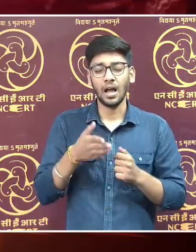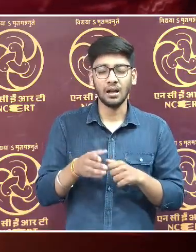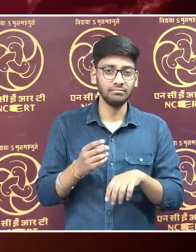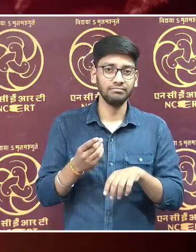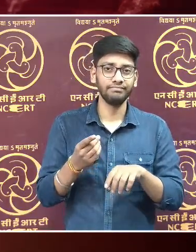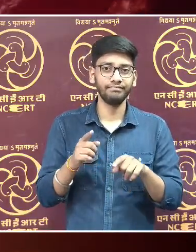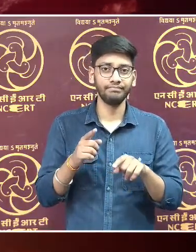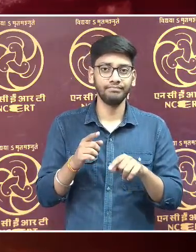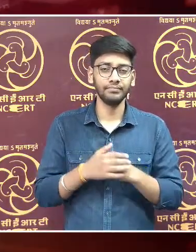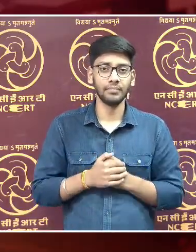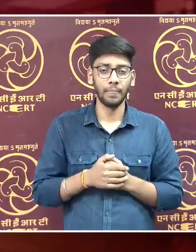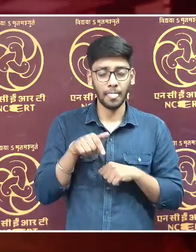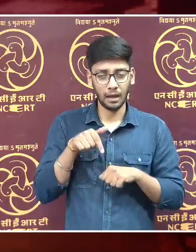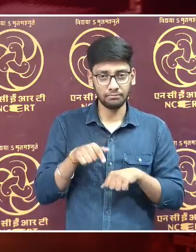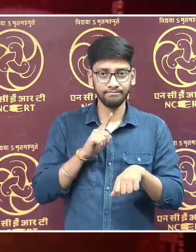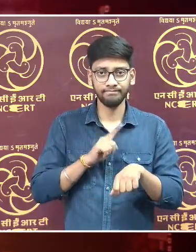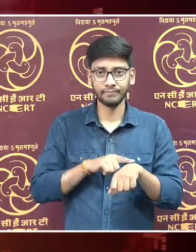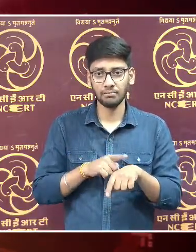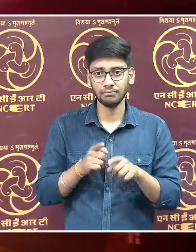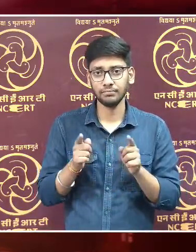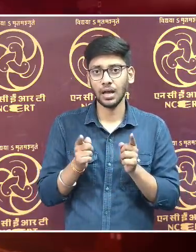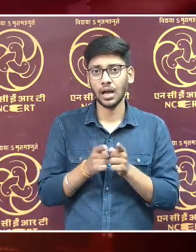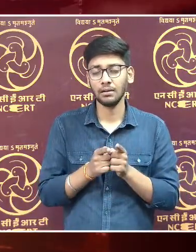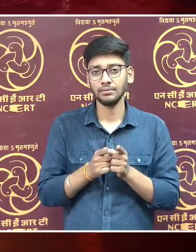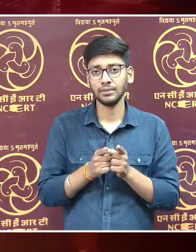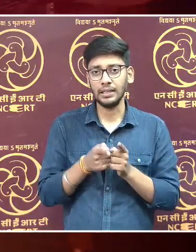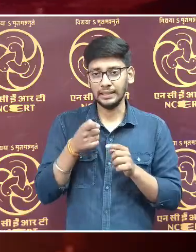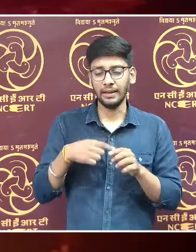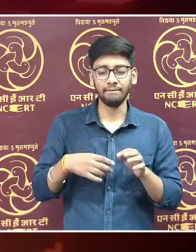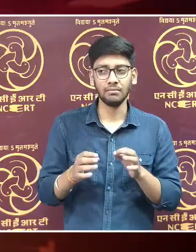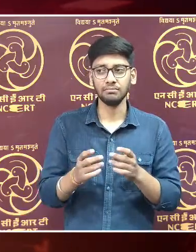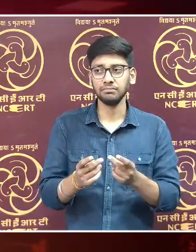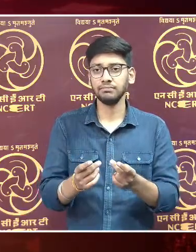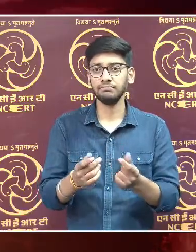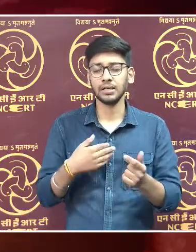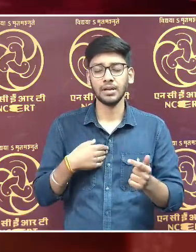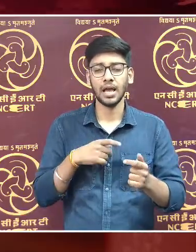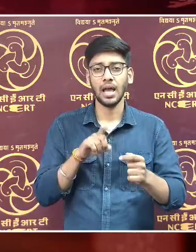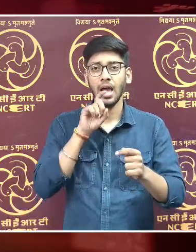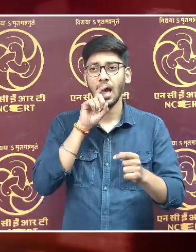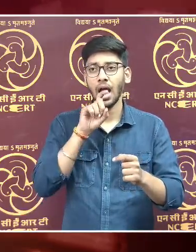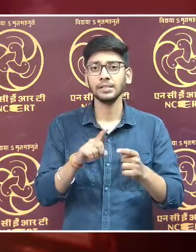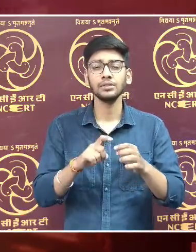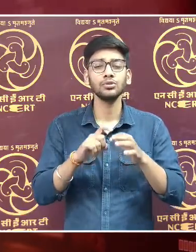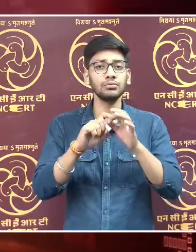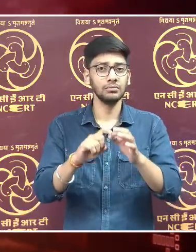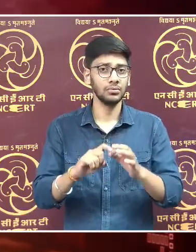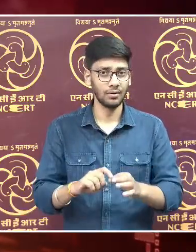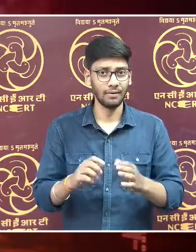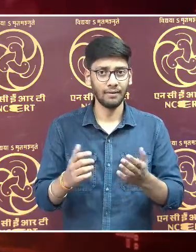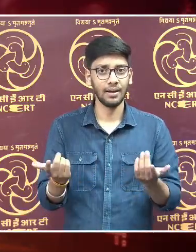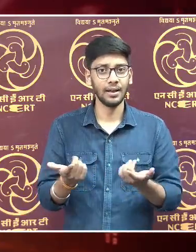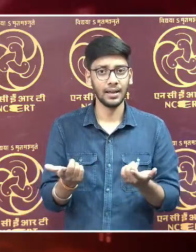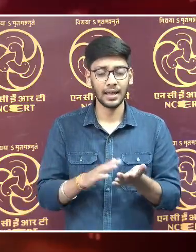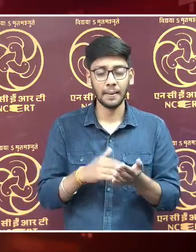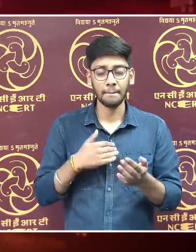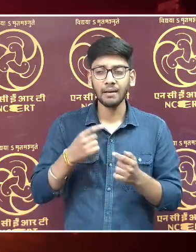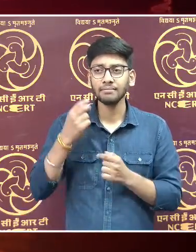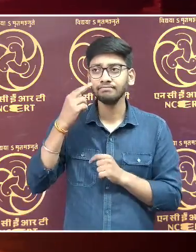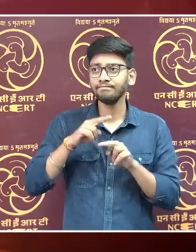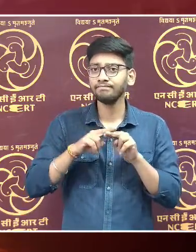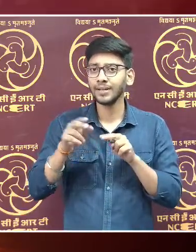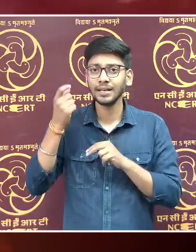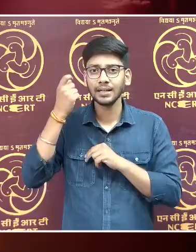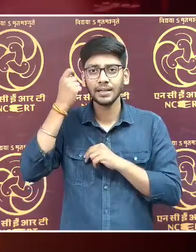with very few minutes, like 5 to 6 more minutes. So, very quickly, I would like to ask you some more important questions. I want to understand that is